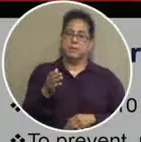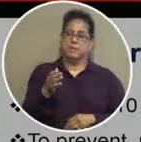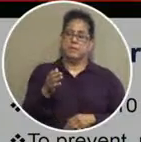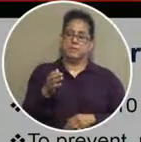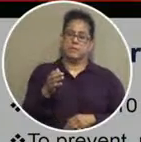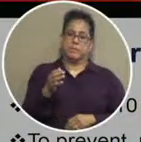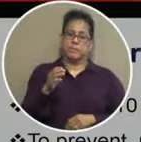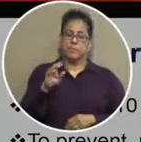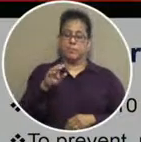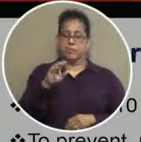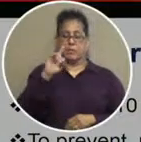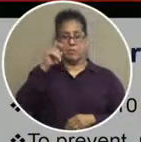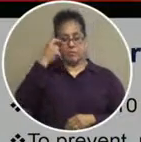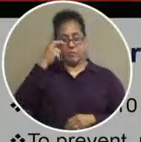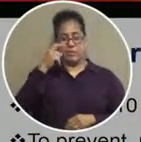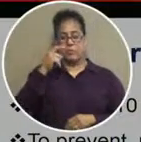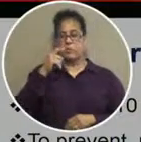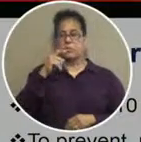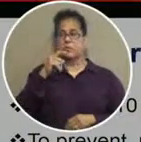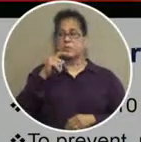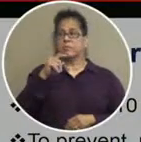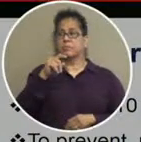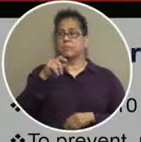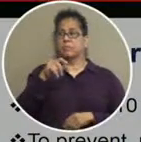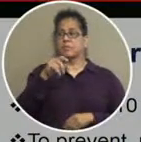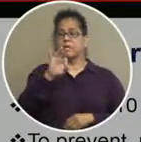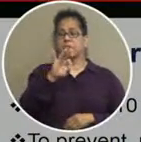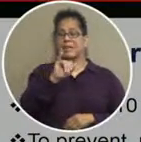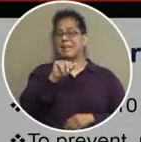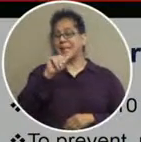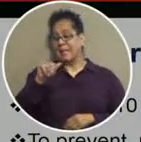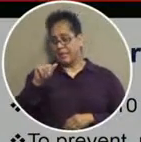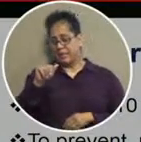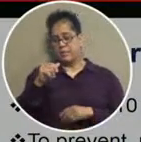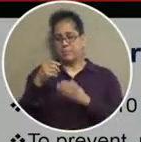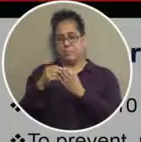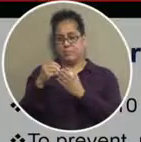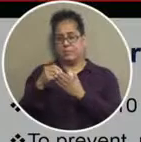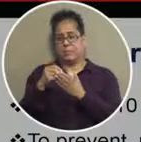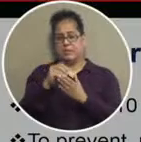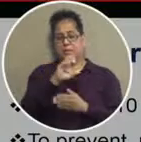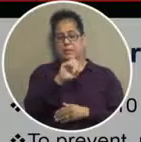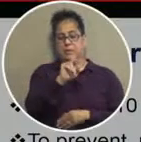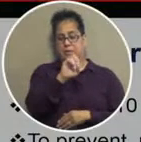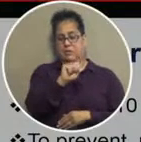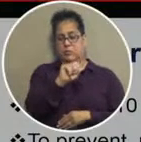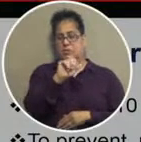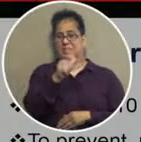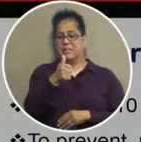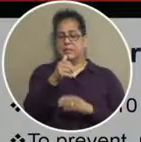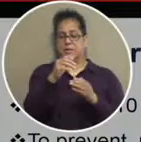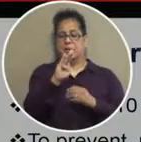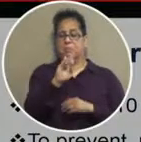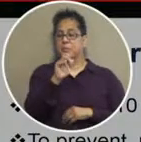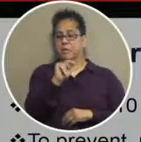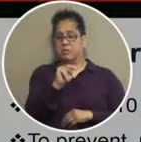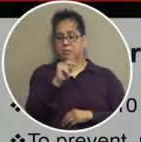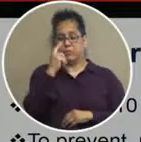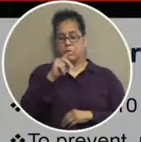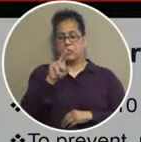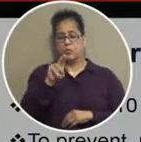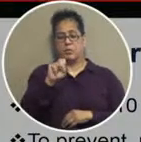On the Federal Aviation Administration funding that we received, in the CARES Act, there was $10 billion allocated to eligible